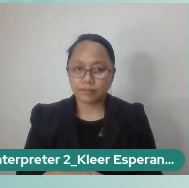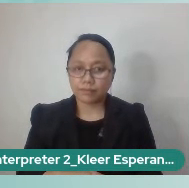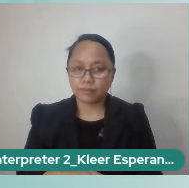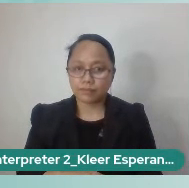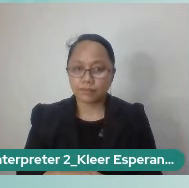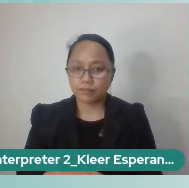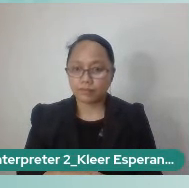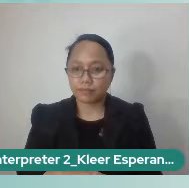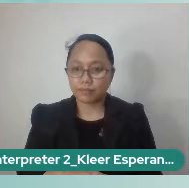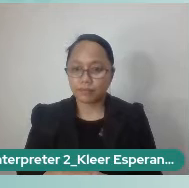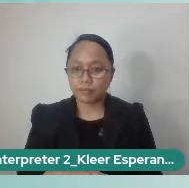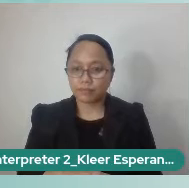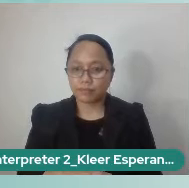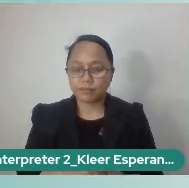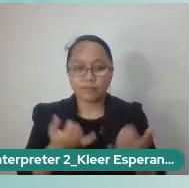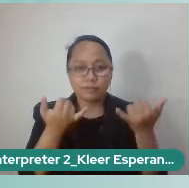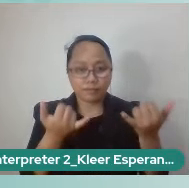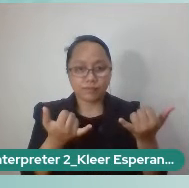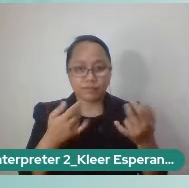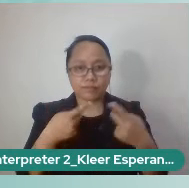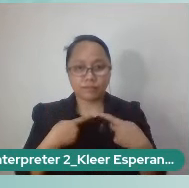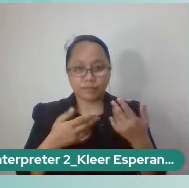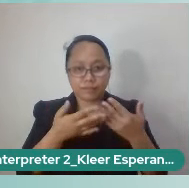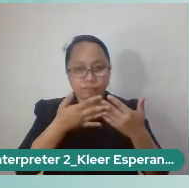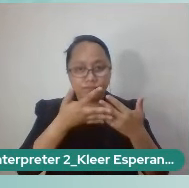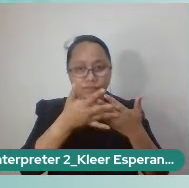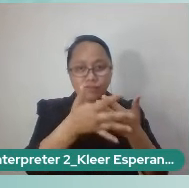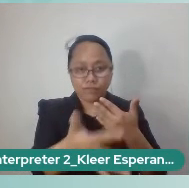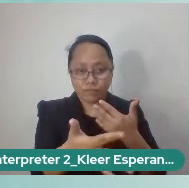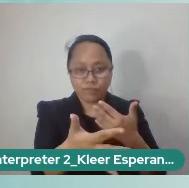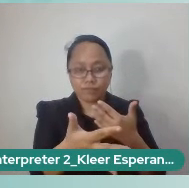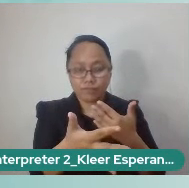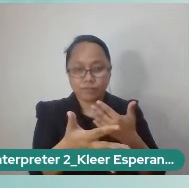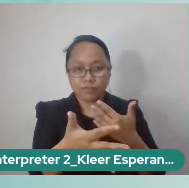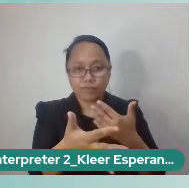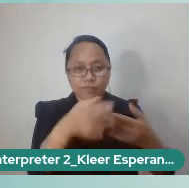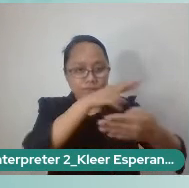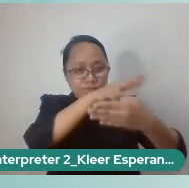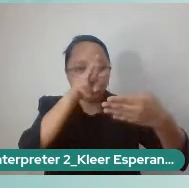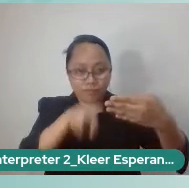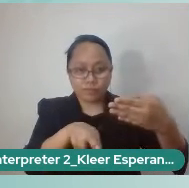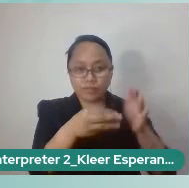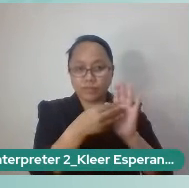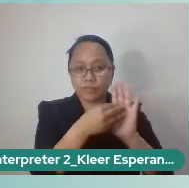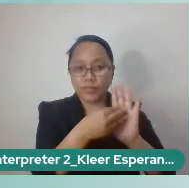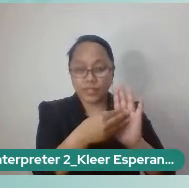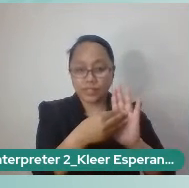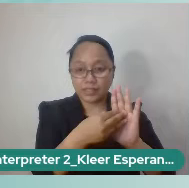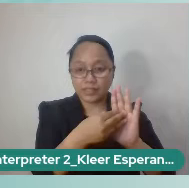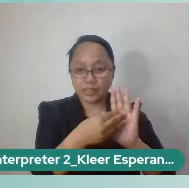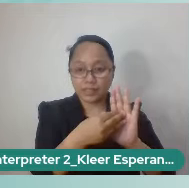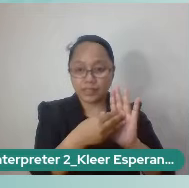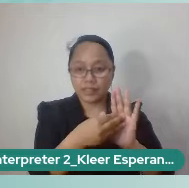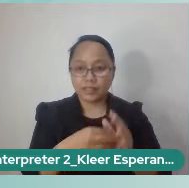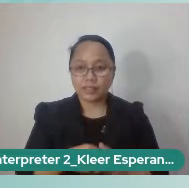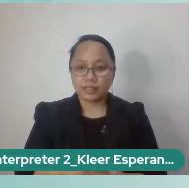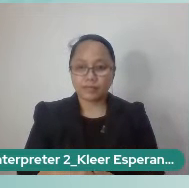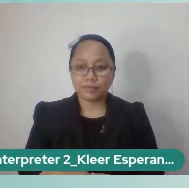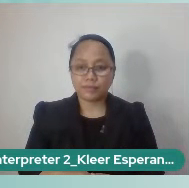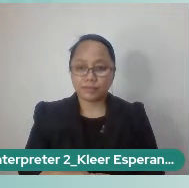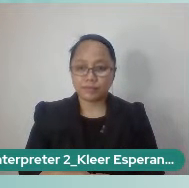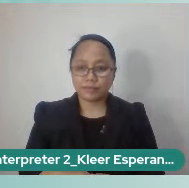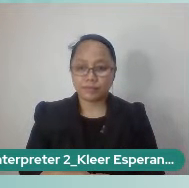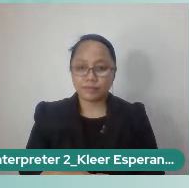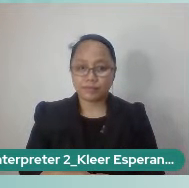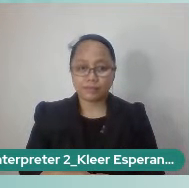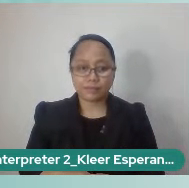So we did some modelling of the long-term outcomes from switching from cytology-based to